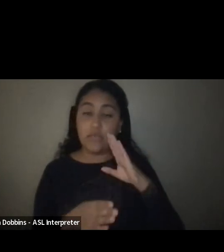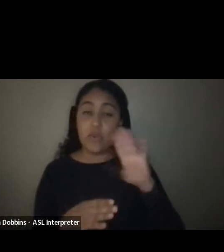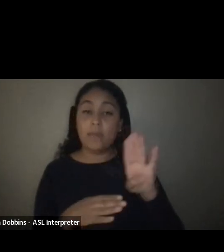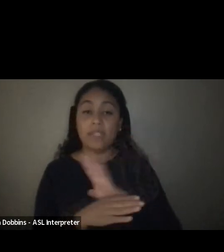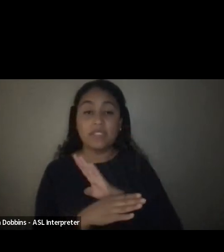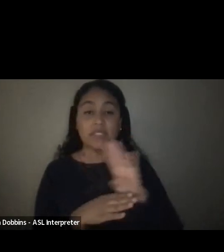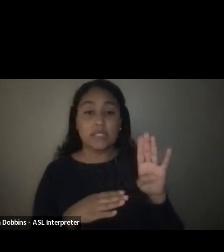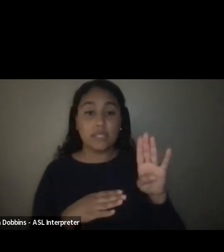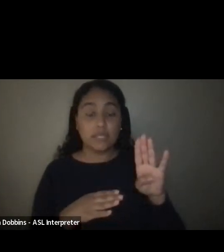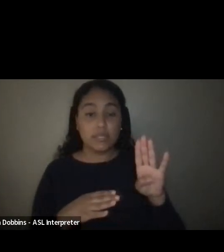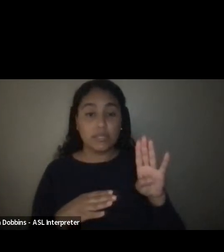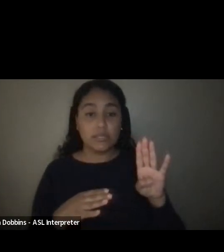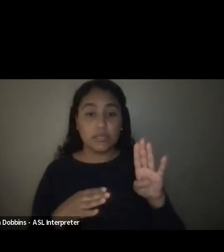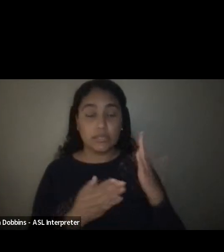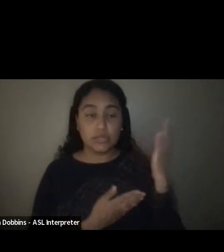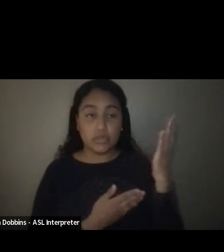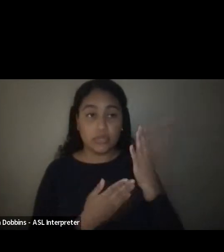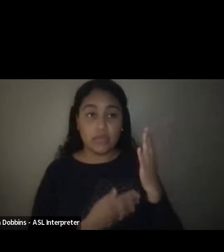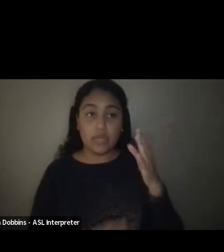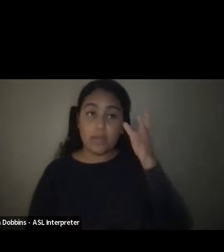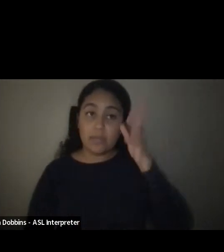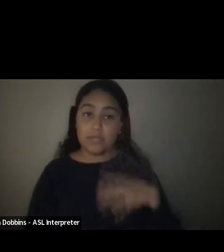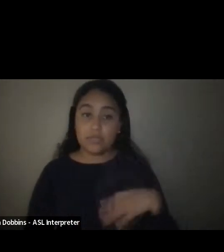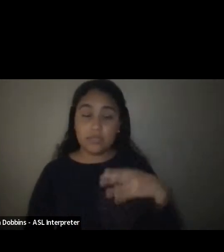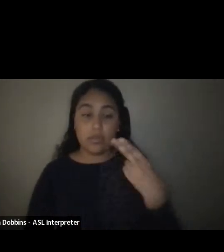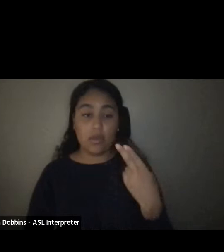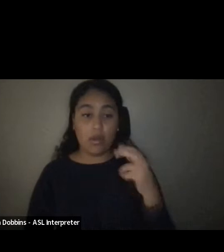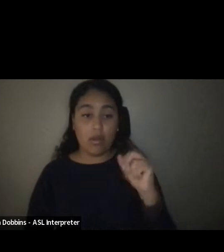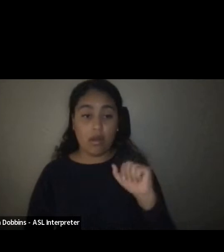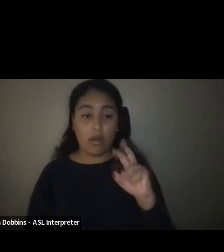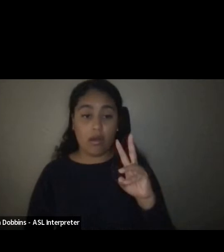Services, Mr. Hawkins.